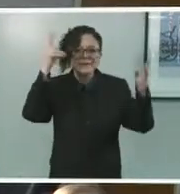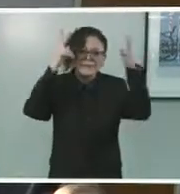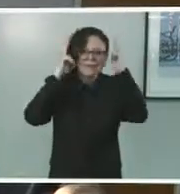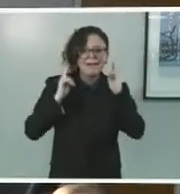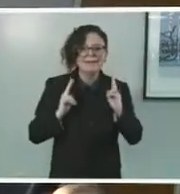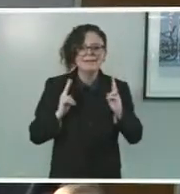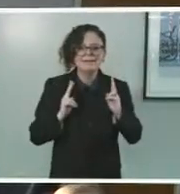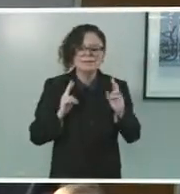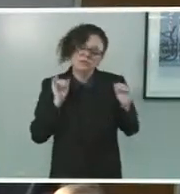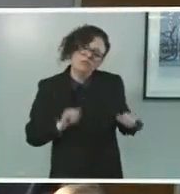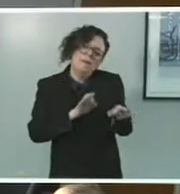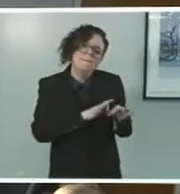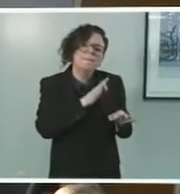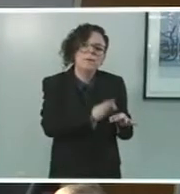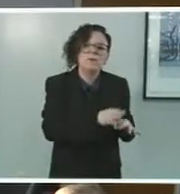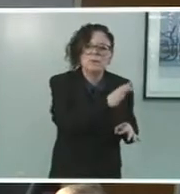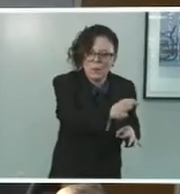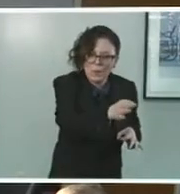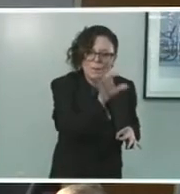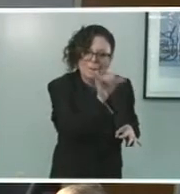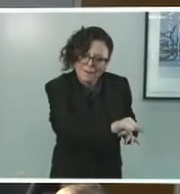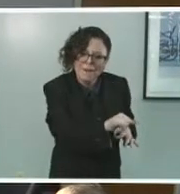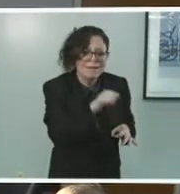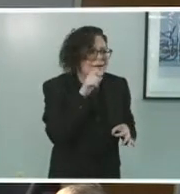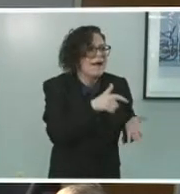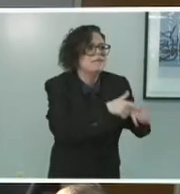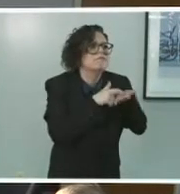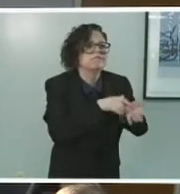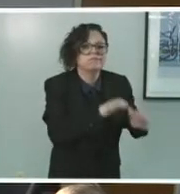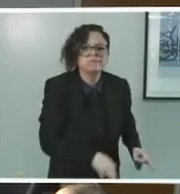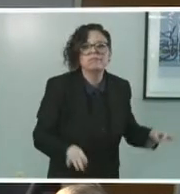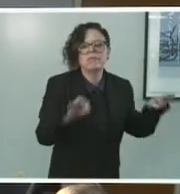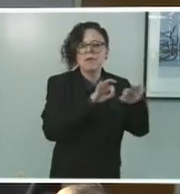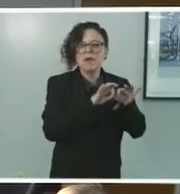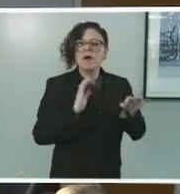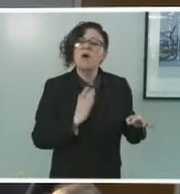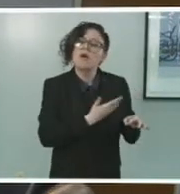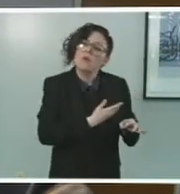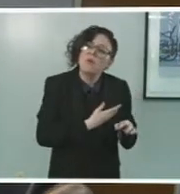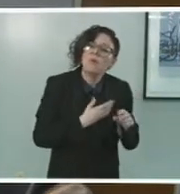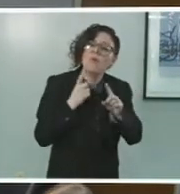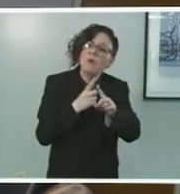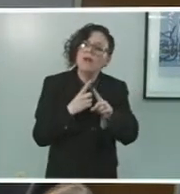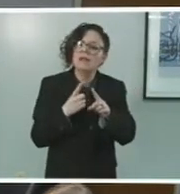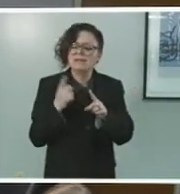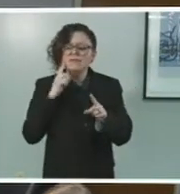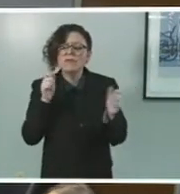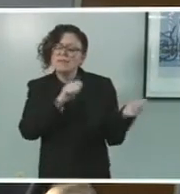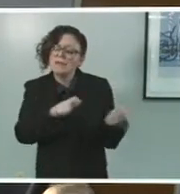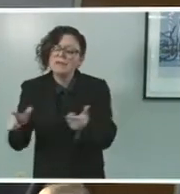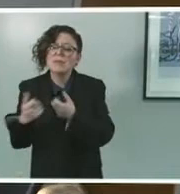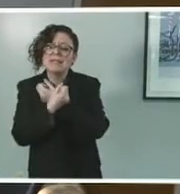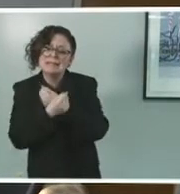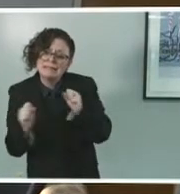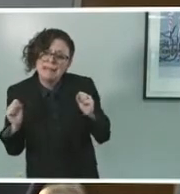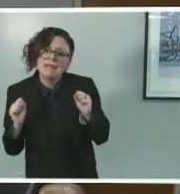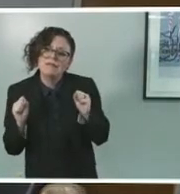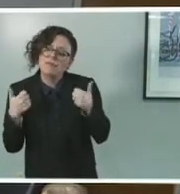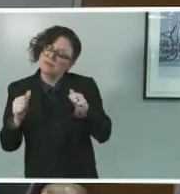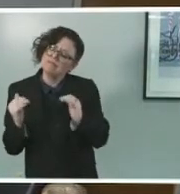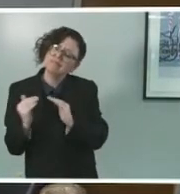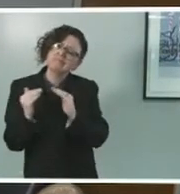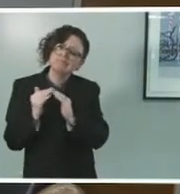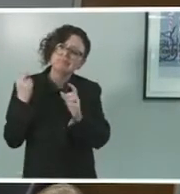can postpone those things. Our goal is to keep people safe and do it in a reasonable way. We've had a lot of calls about